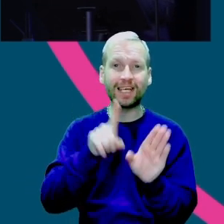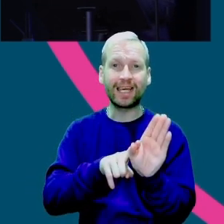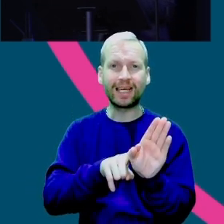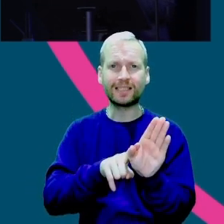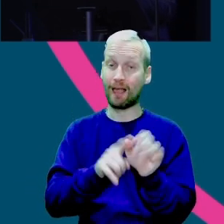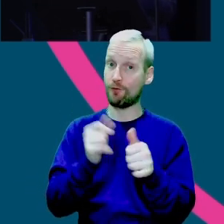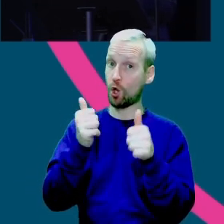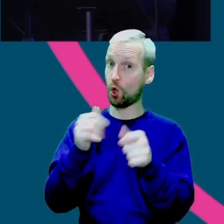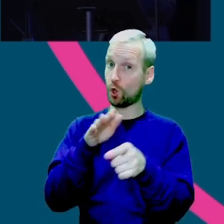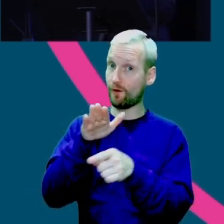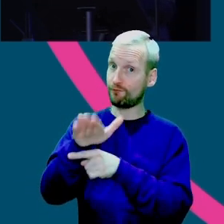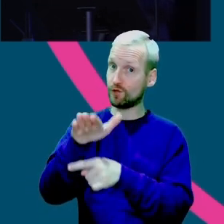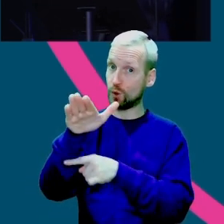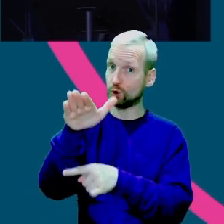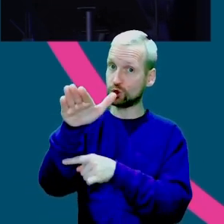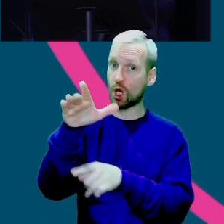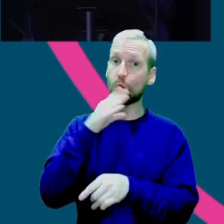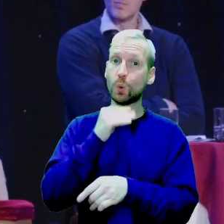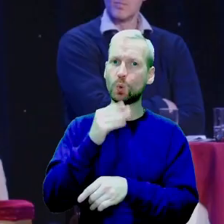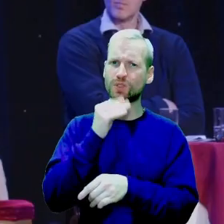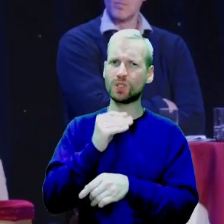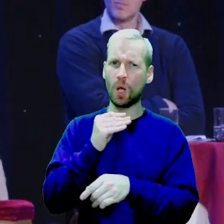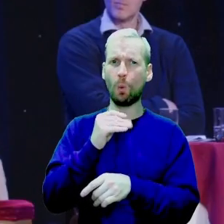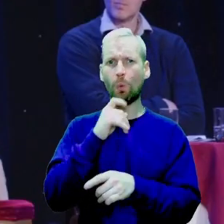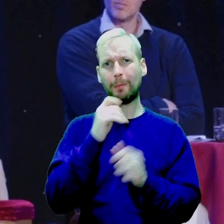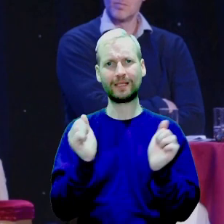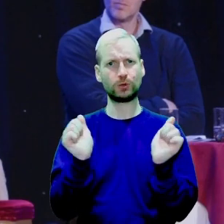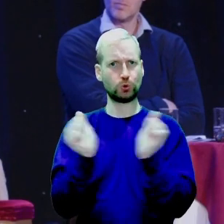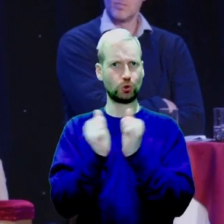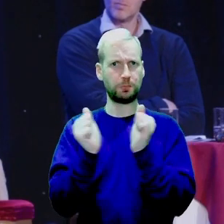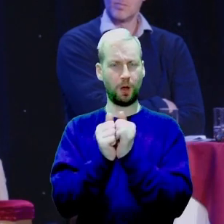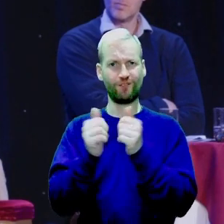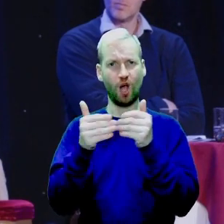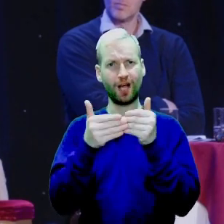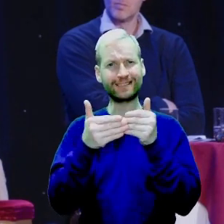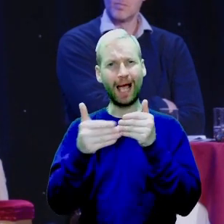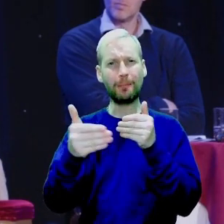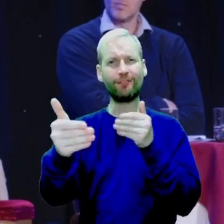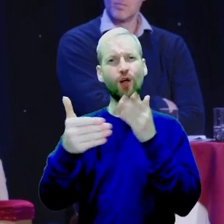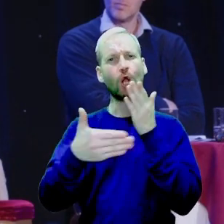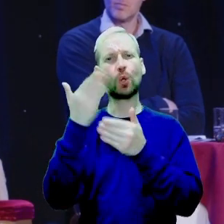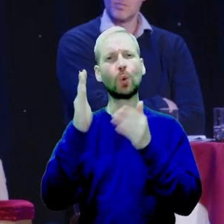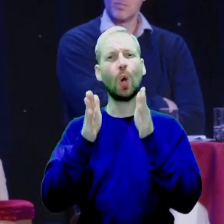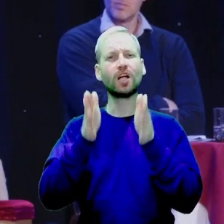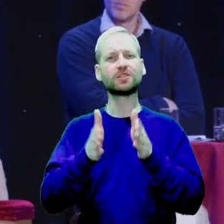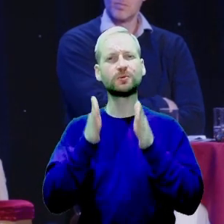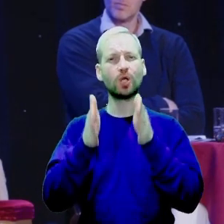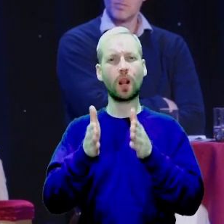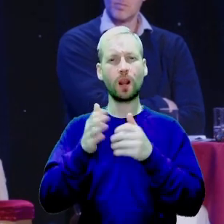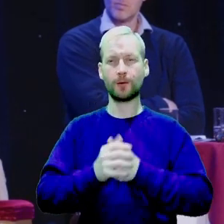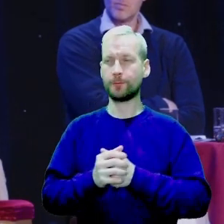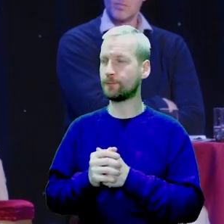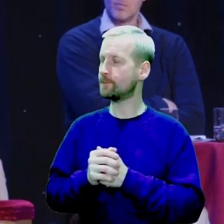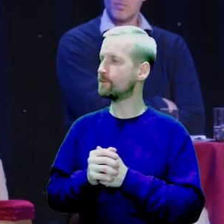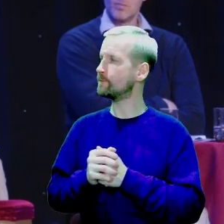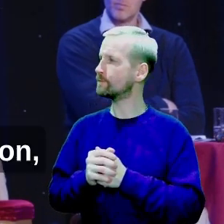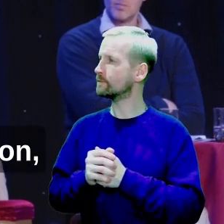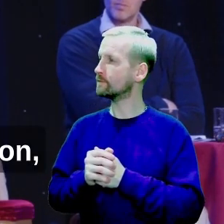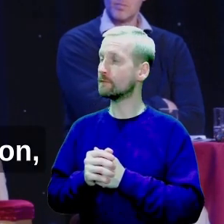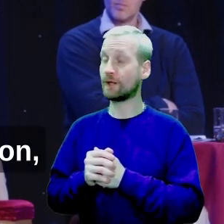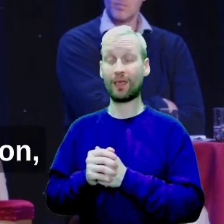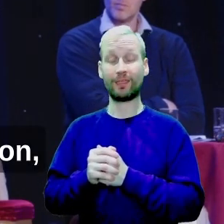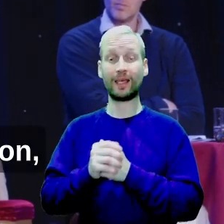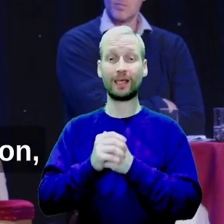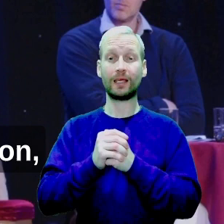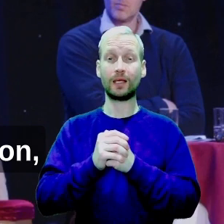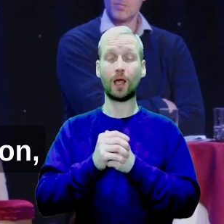good future use and should live with the sort of similar timeline to the new hospital. The BREEAM Excellence Standard, this is